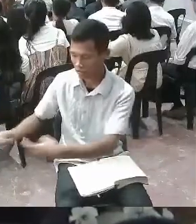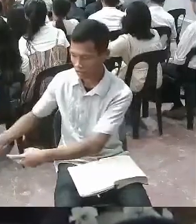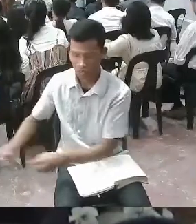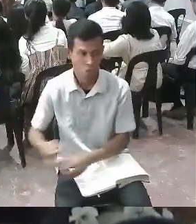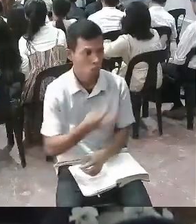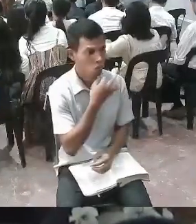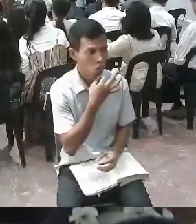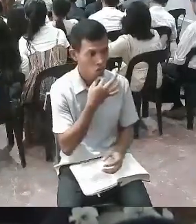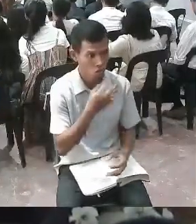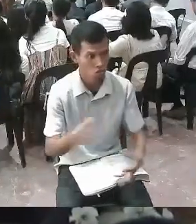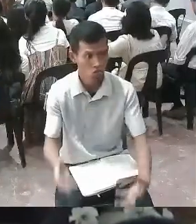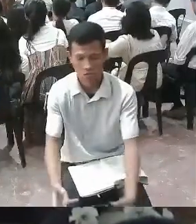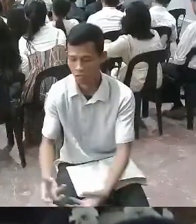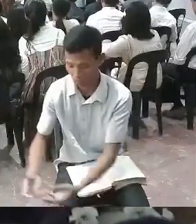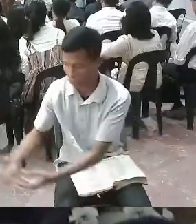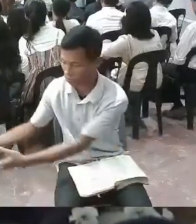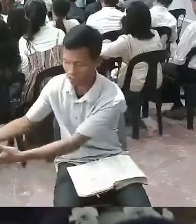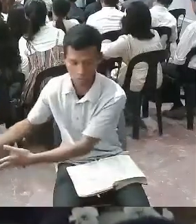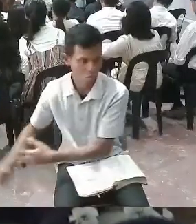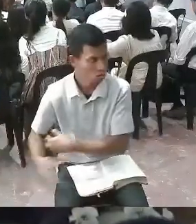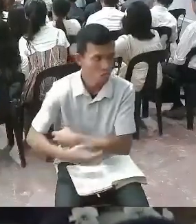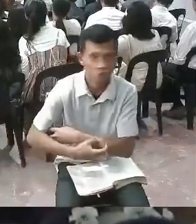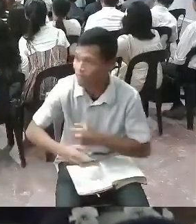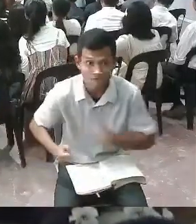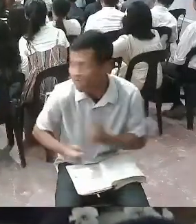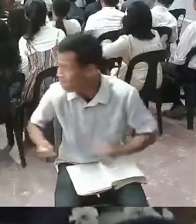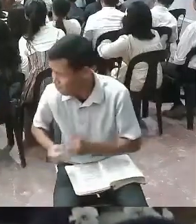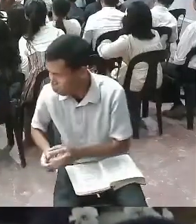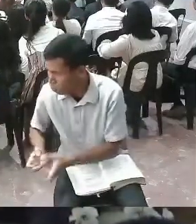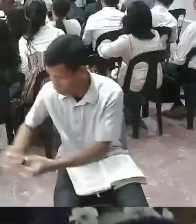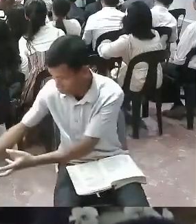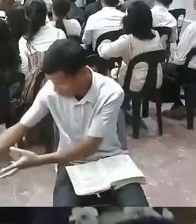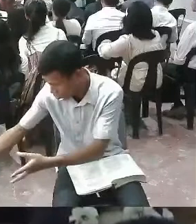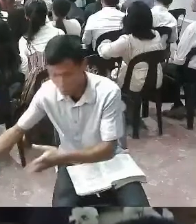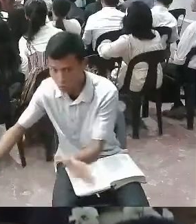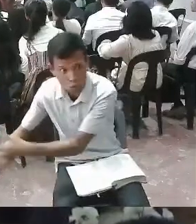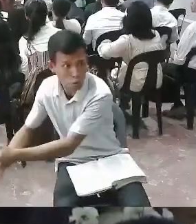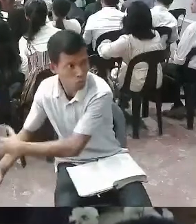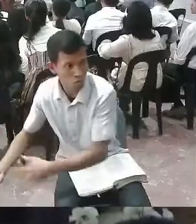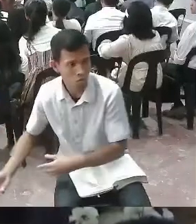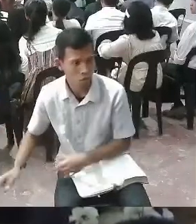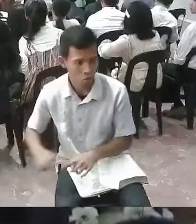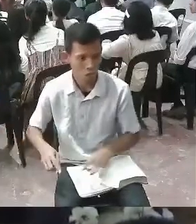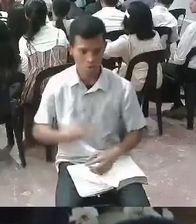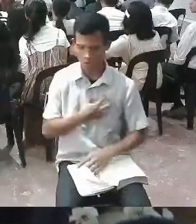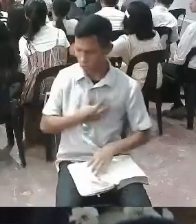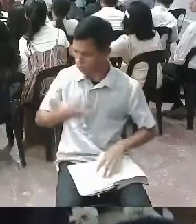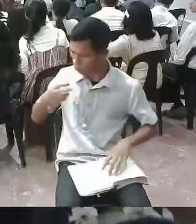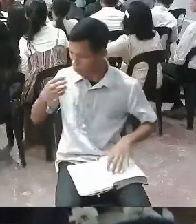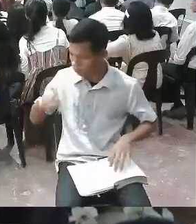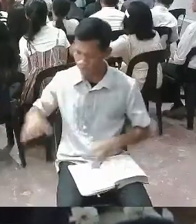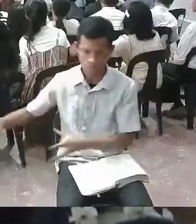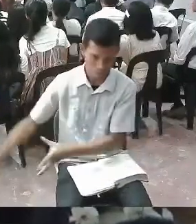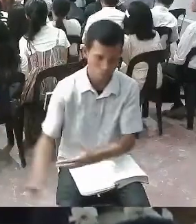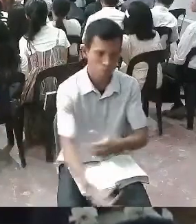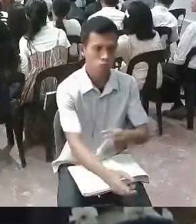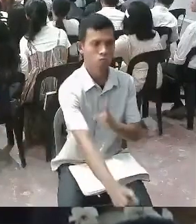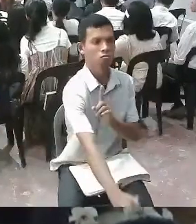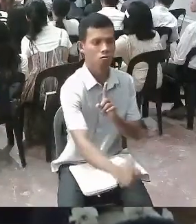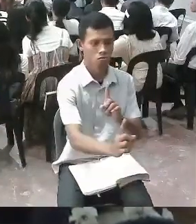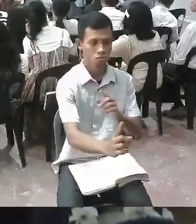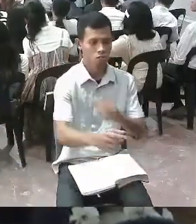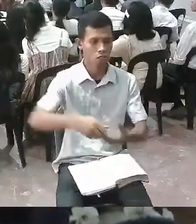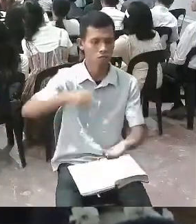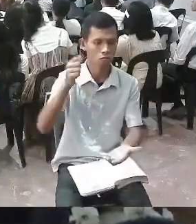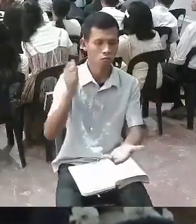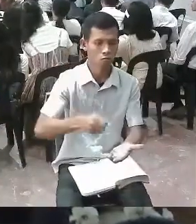He's in Judge LaGuardia's courtroom. And Judge LaGuardia